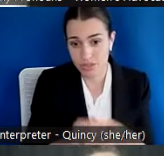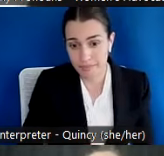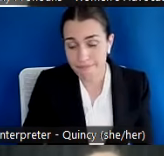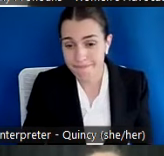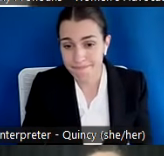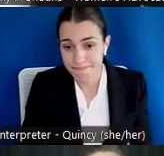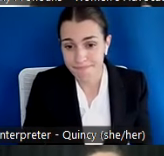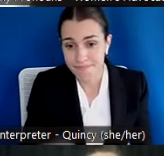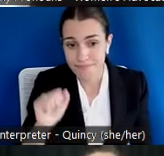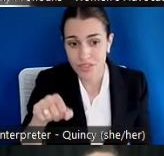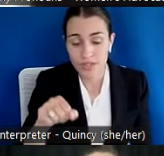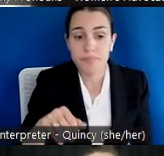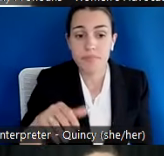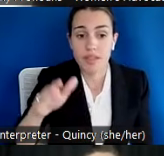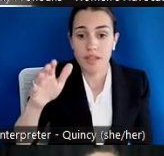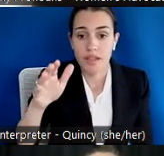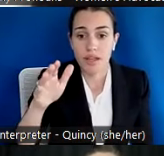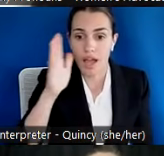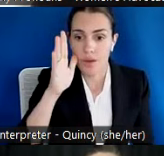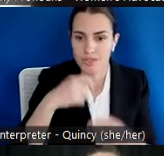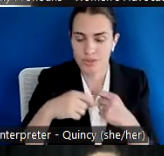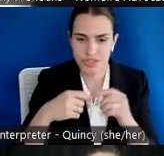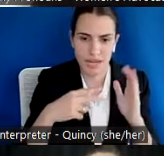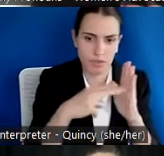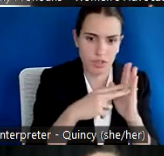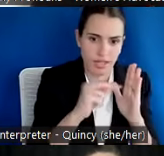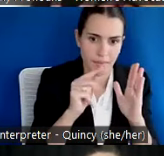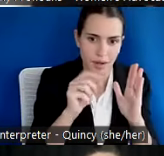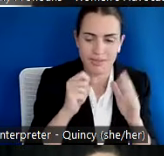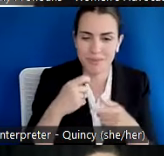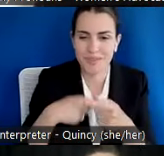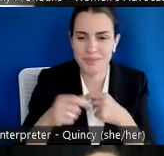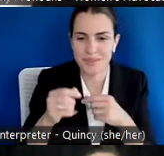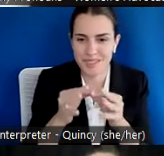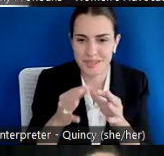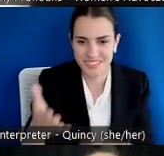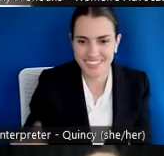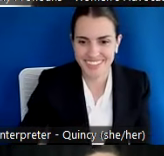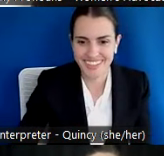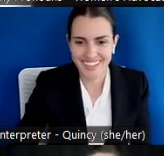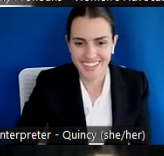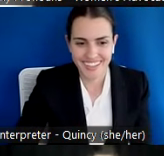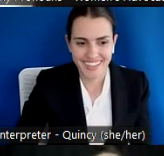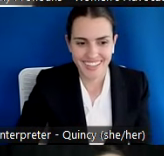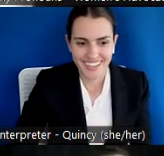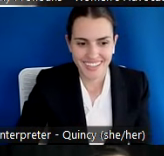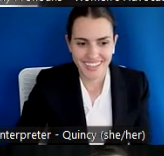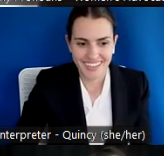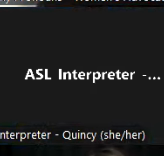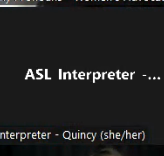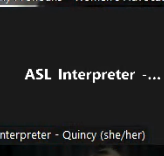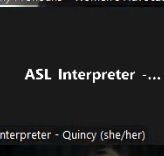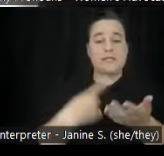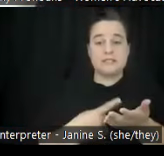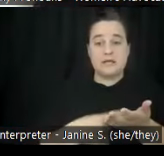So my notes. So when discussing confronting and transforming